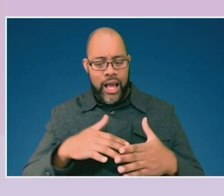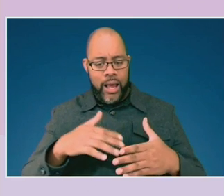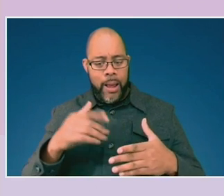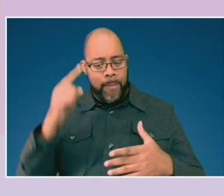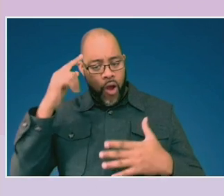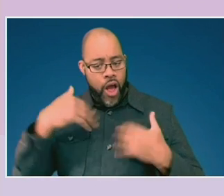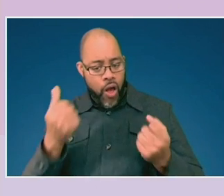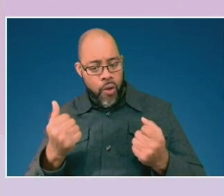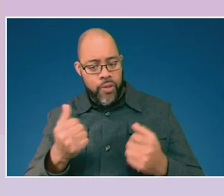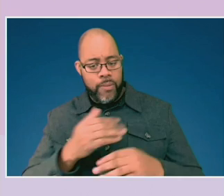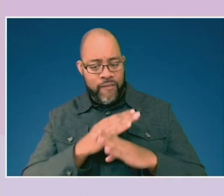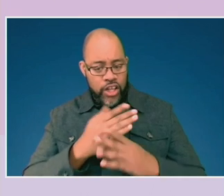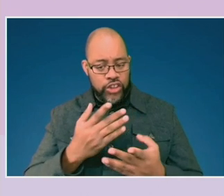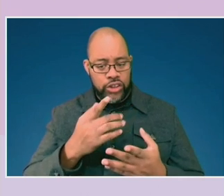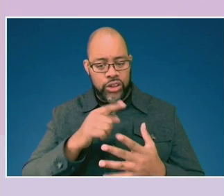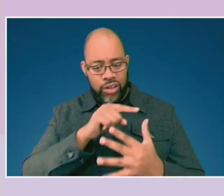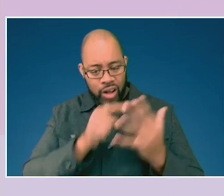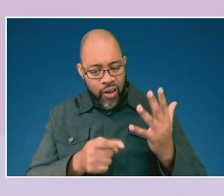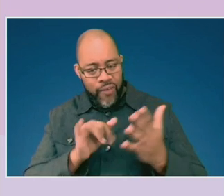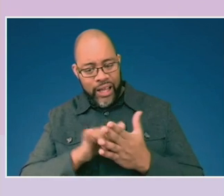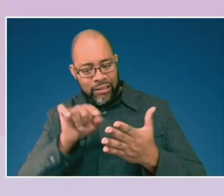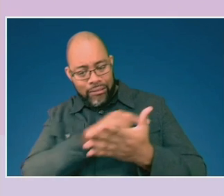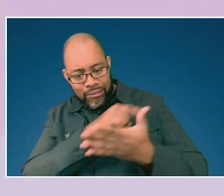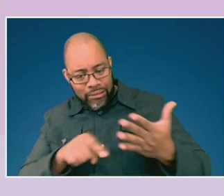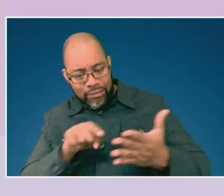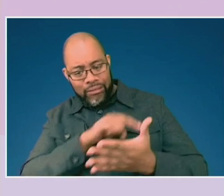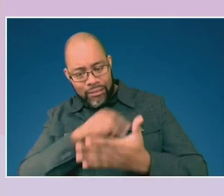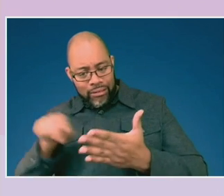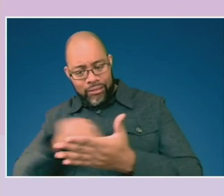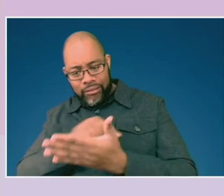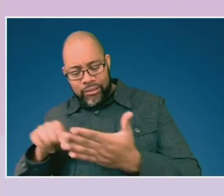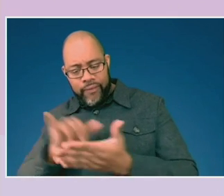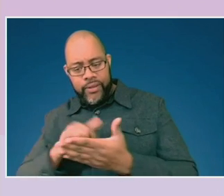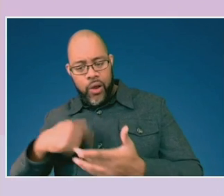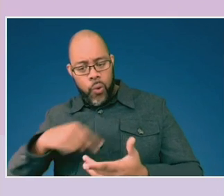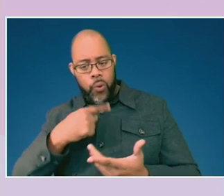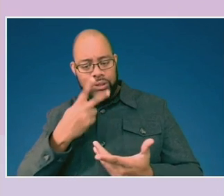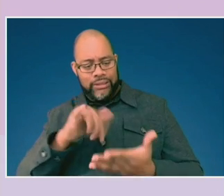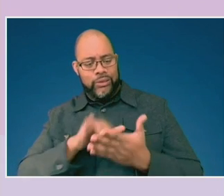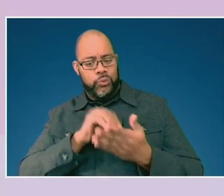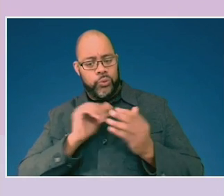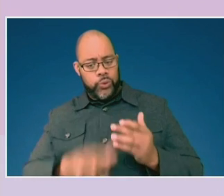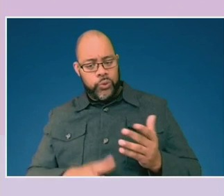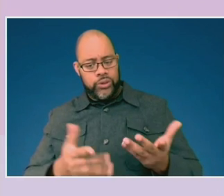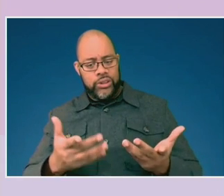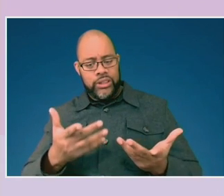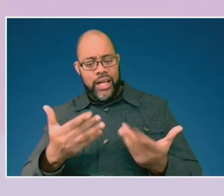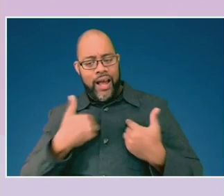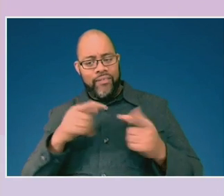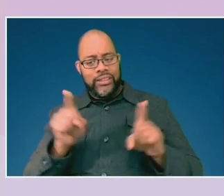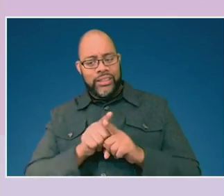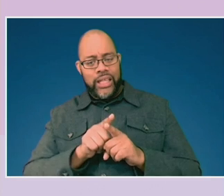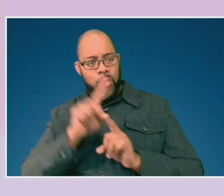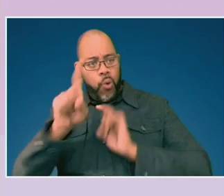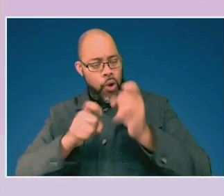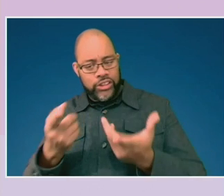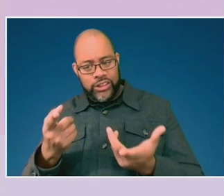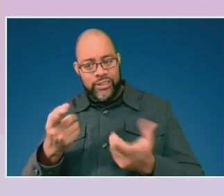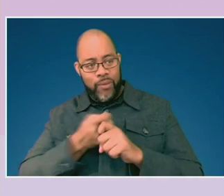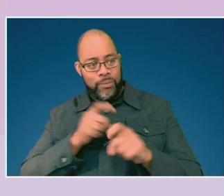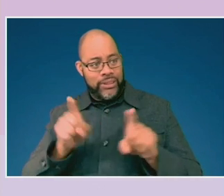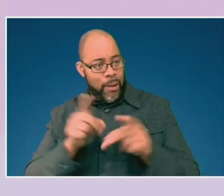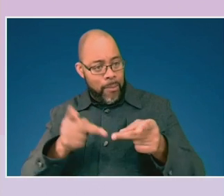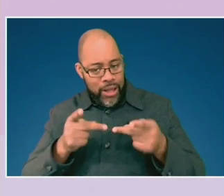use? All of the stigma that all of us have been, stewed in, they have the same questions. They're coming from the same